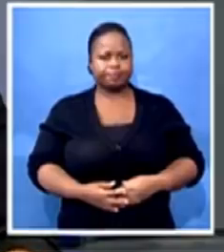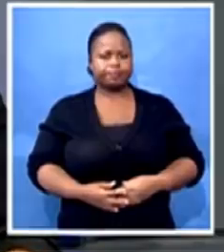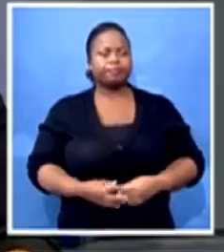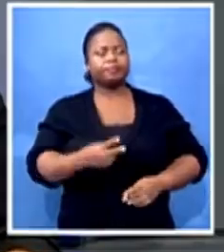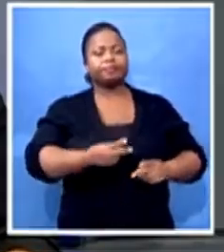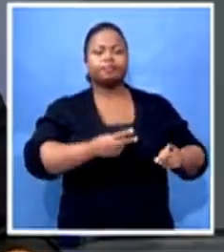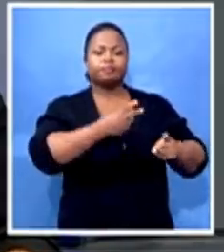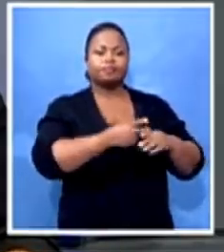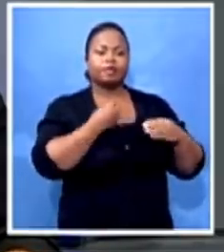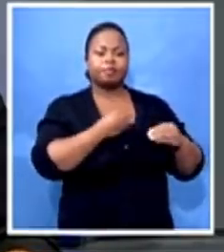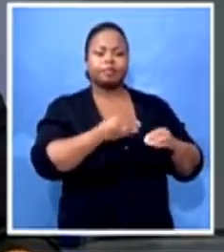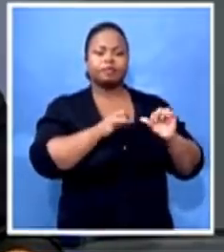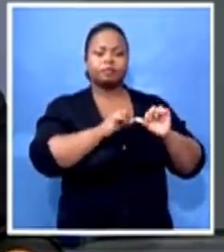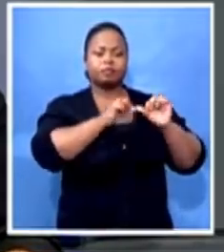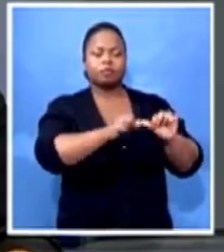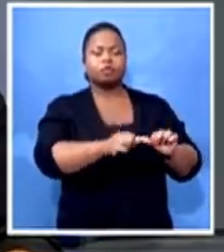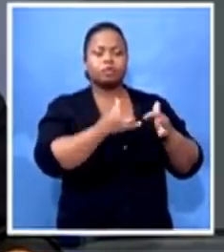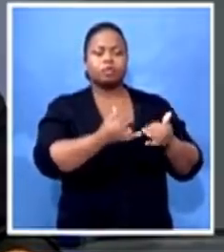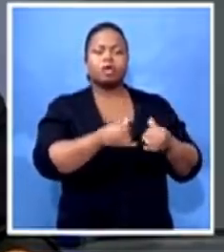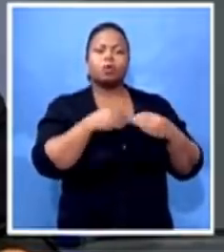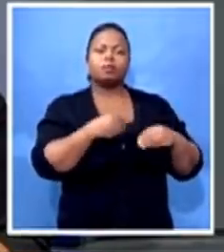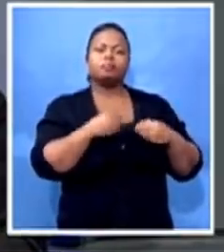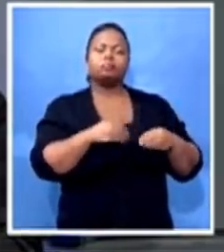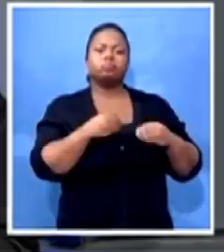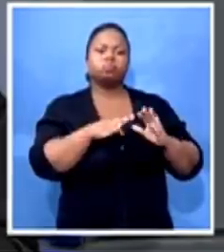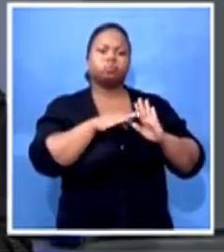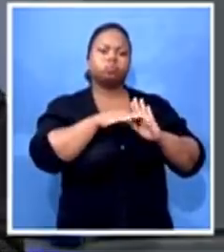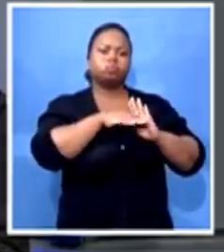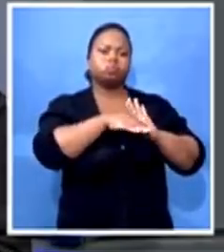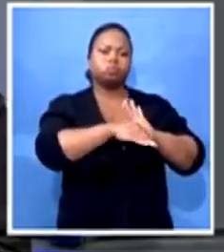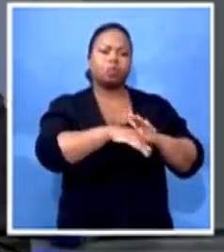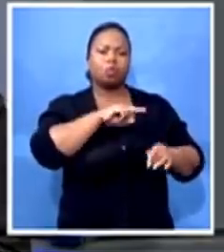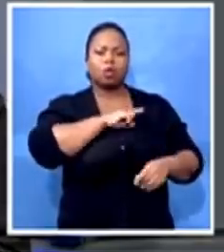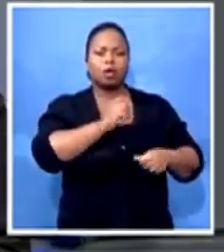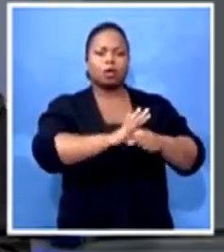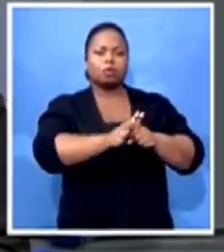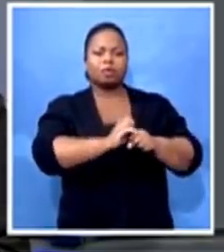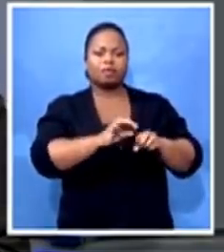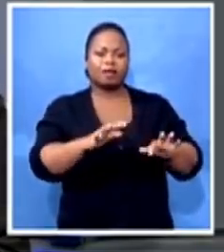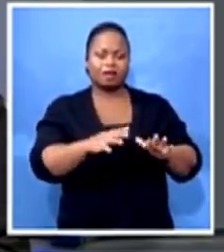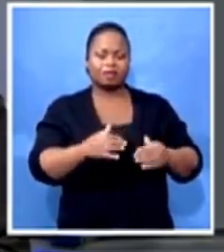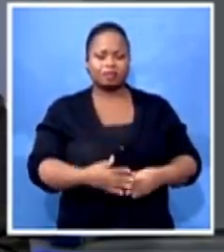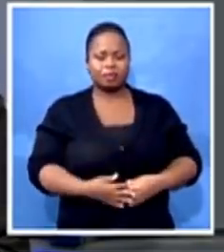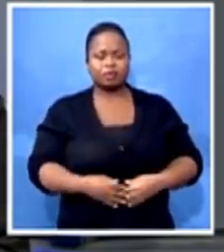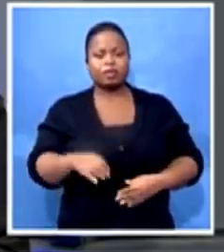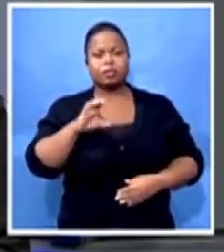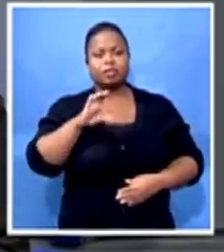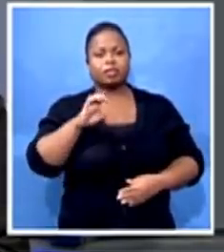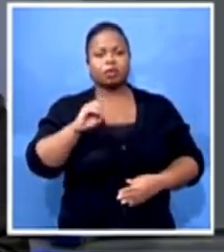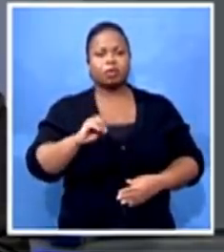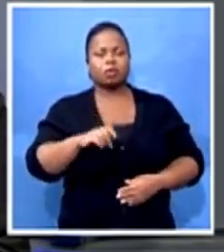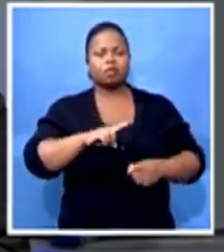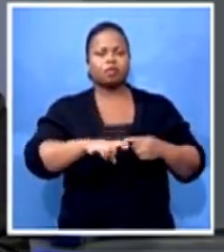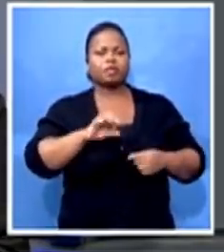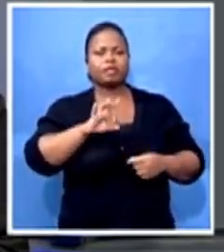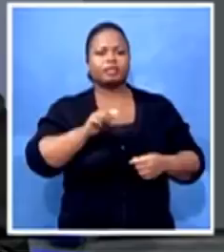financially and close shop due to the impact of COVID-19. The CEO of 360 Global Solutions Group, Khandani Msibi,